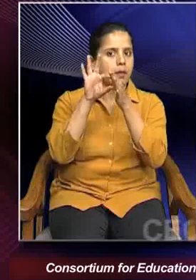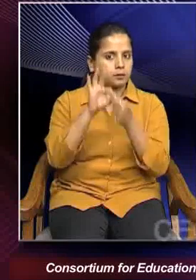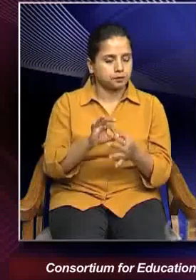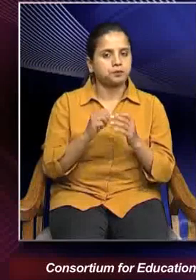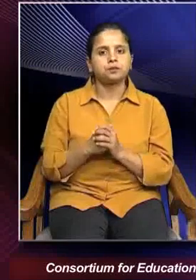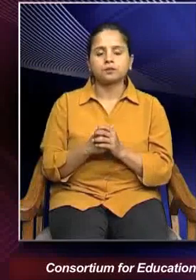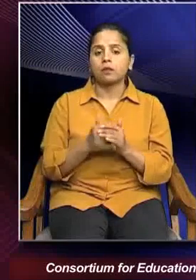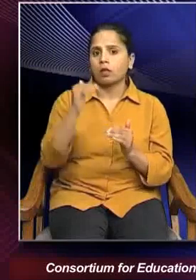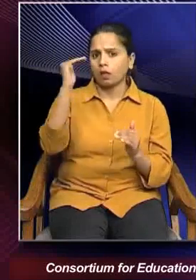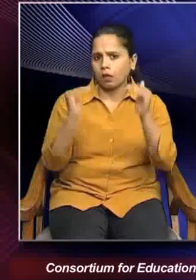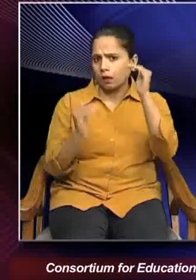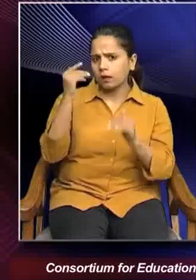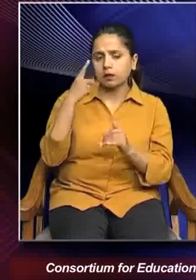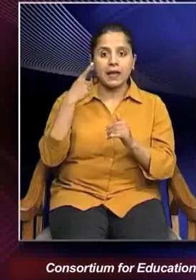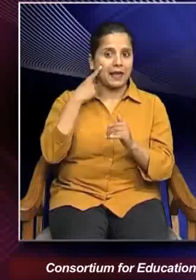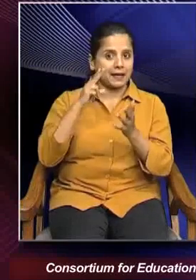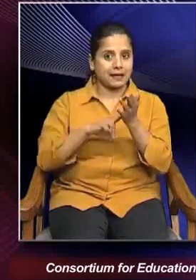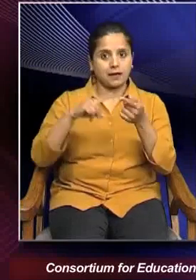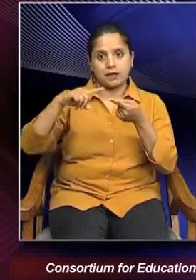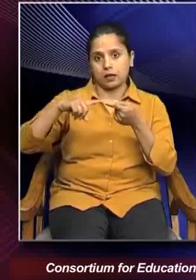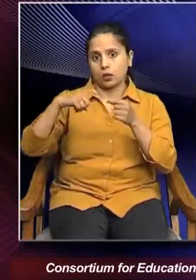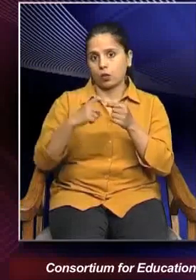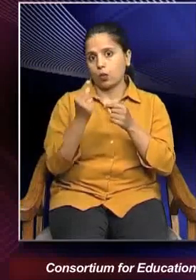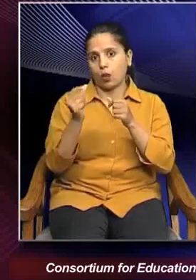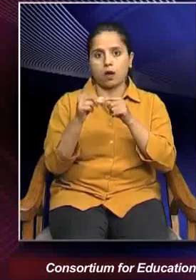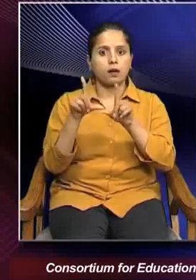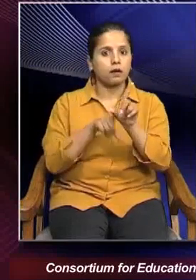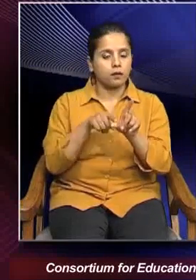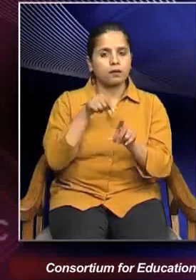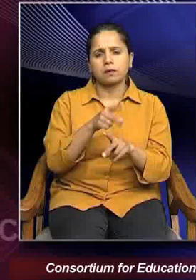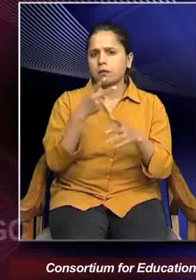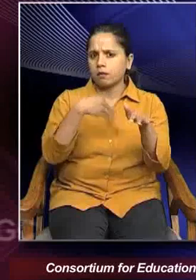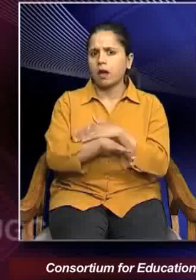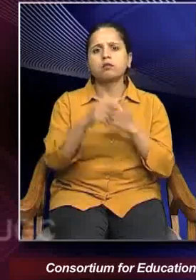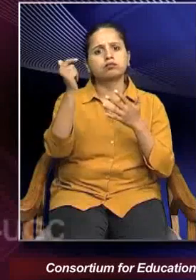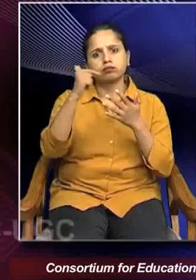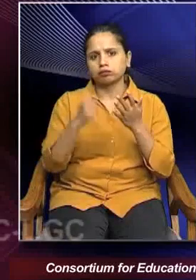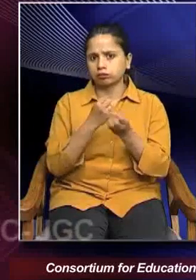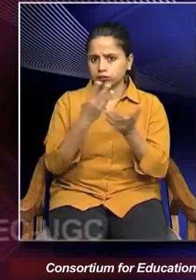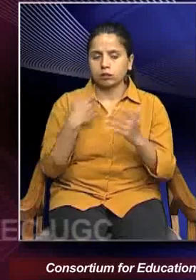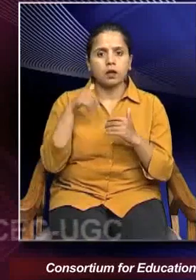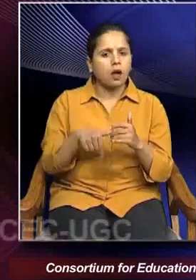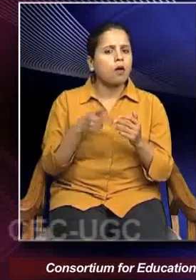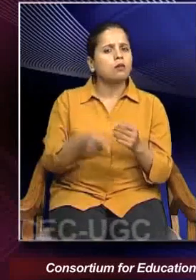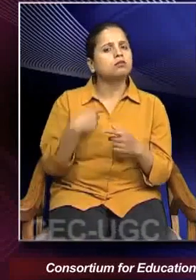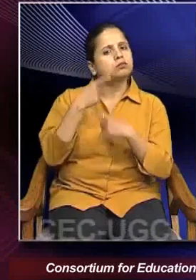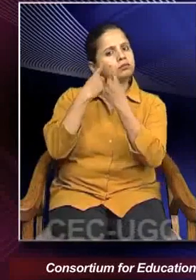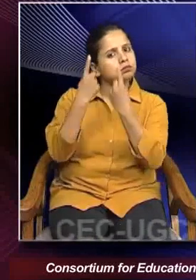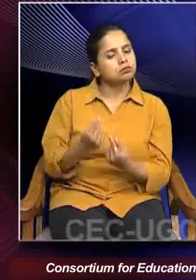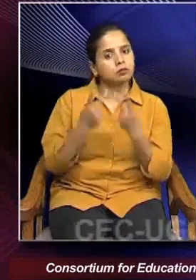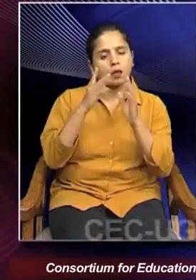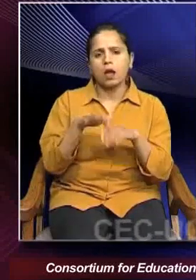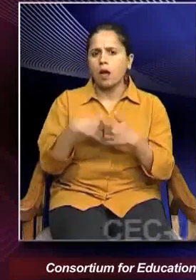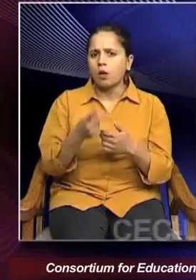Now inequalities have various dimensions, and in this lecture we are going to examine how